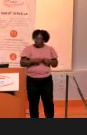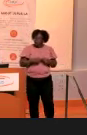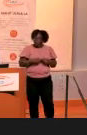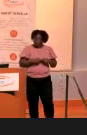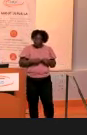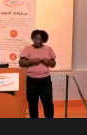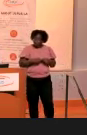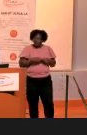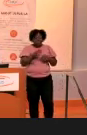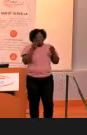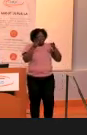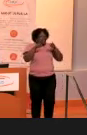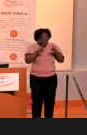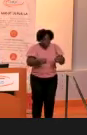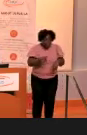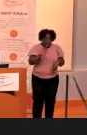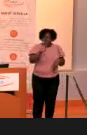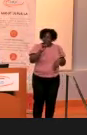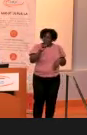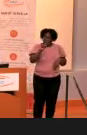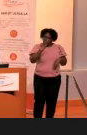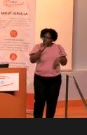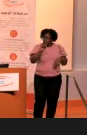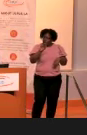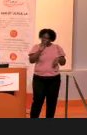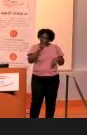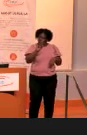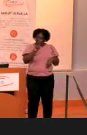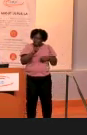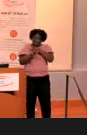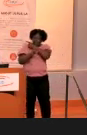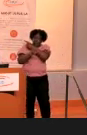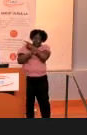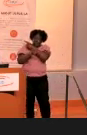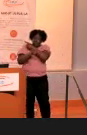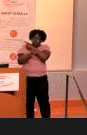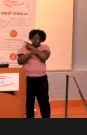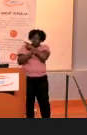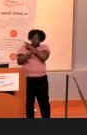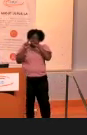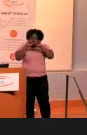along comes Cellcept, which is also called mycophenolate mofetil, or